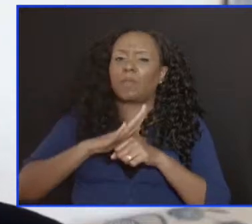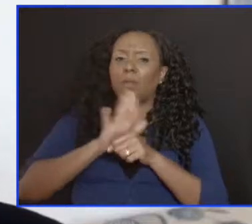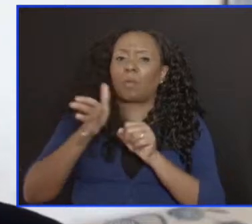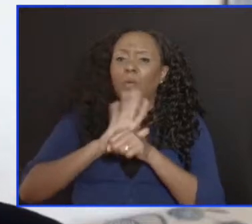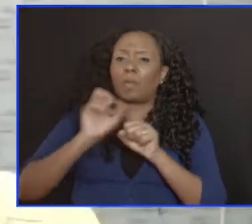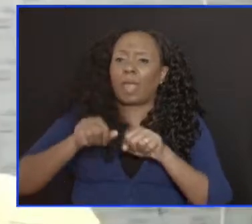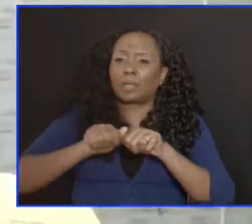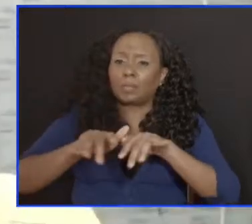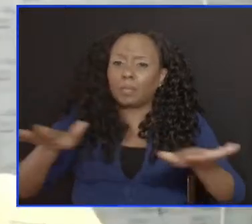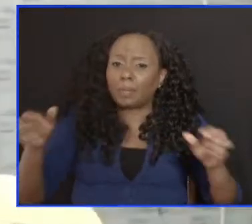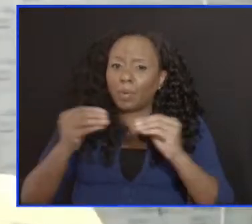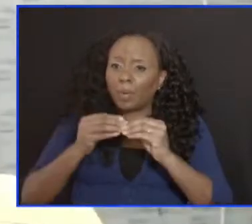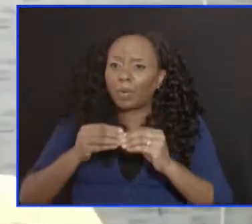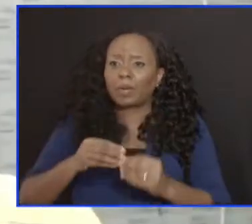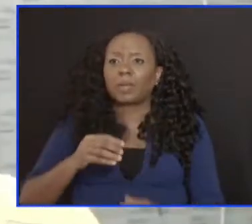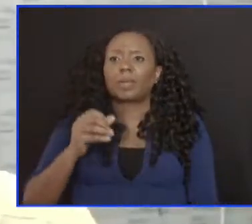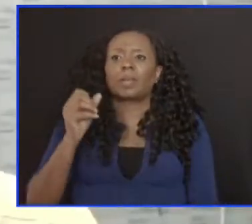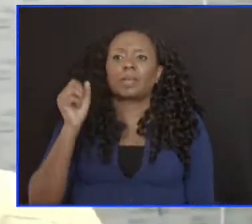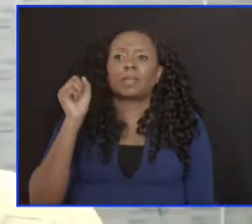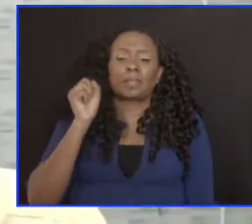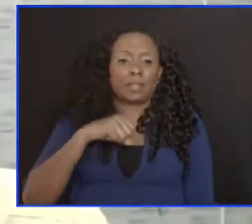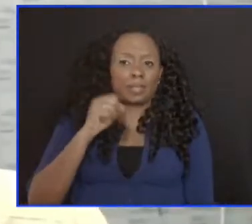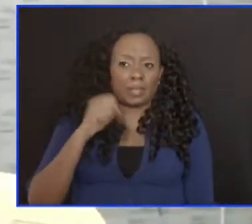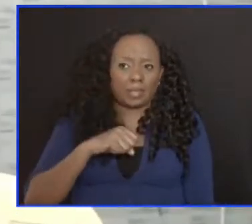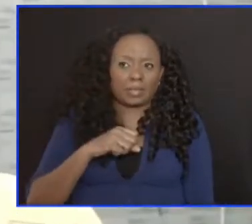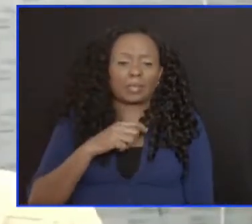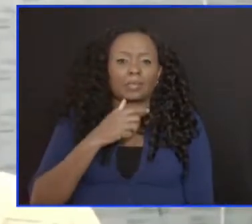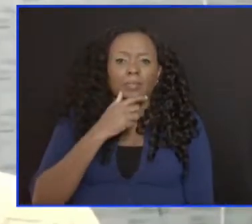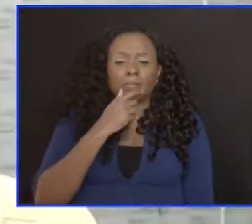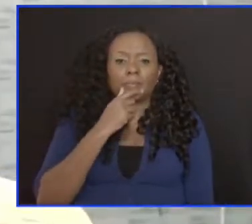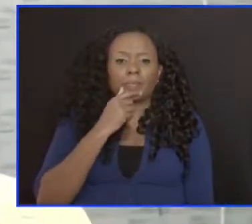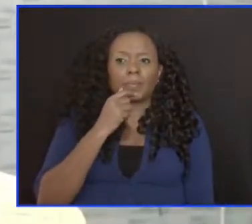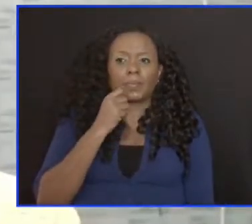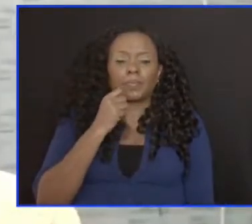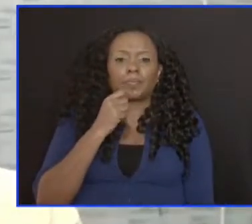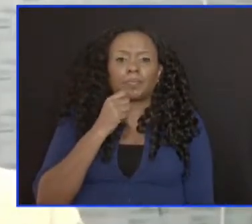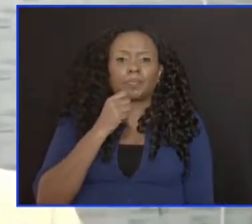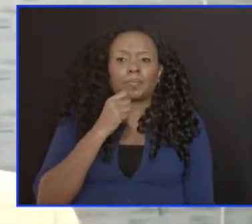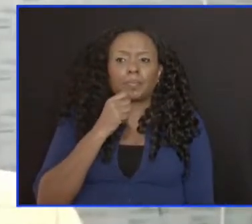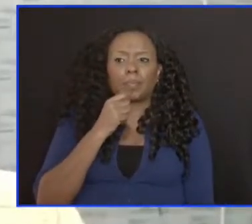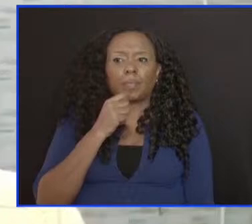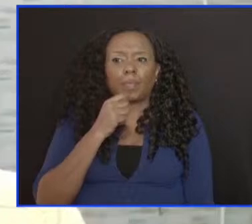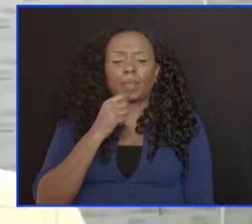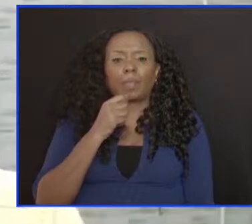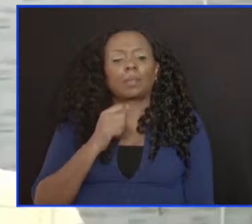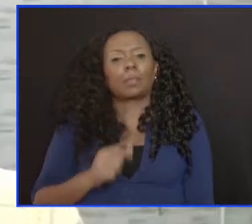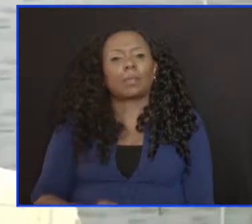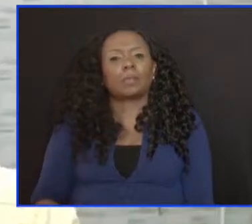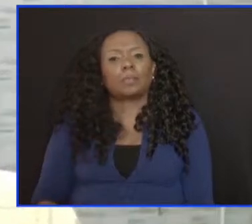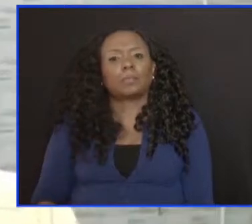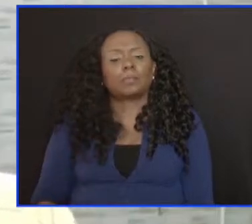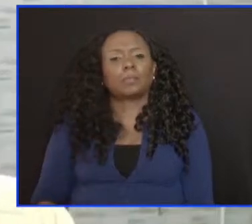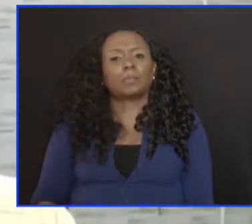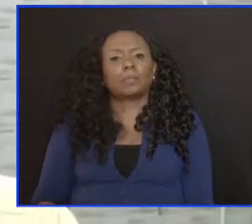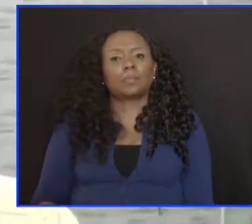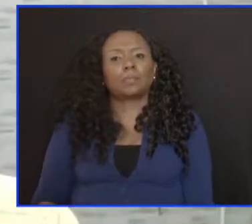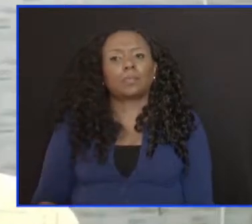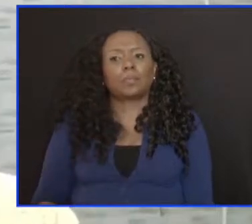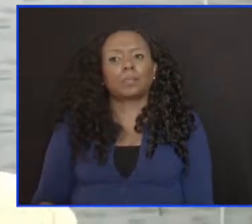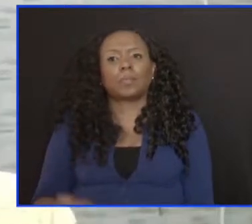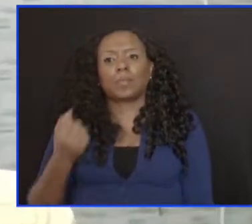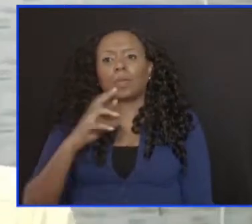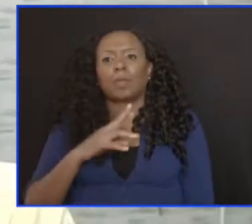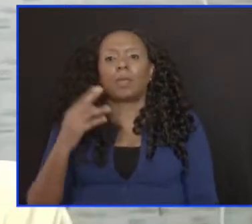saying? it can. Yes. I'm saying that. And two, or is it to blunt a perceived